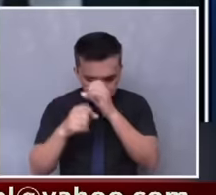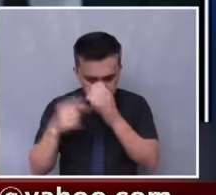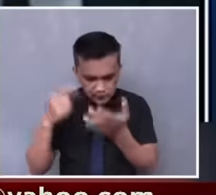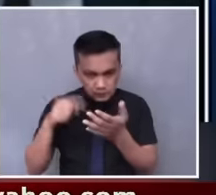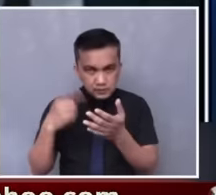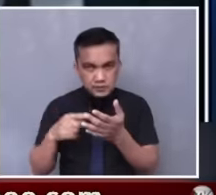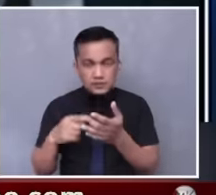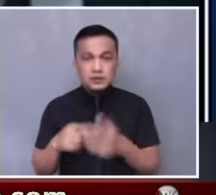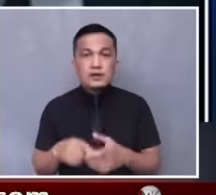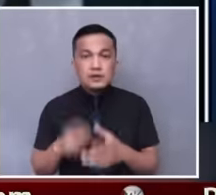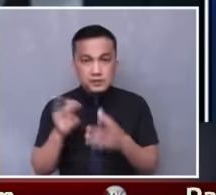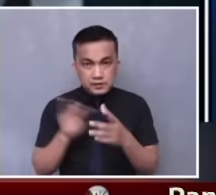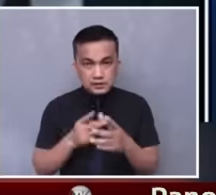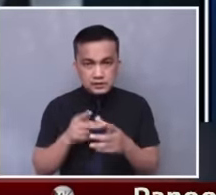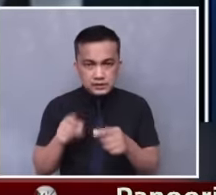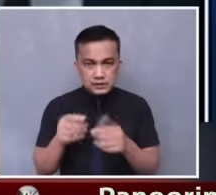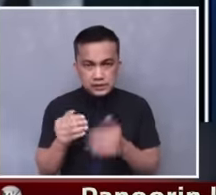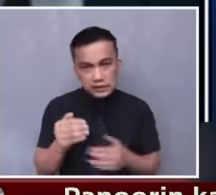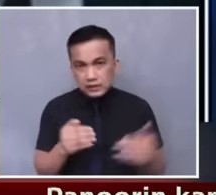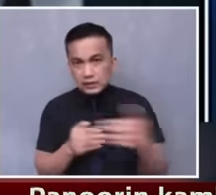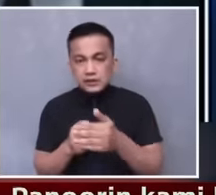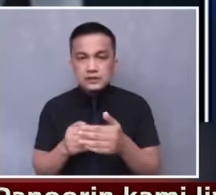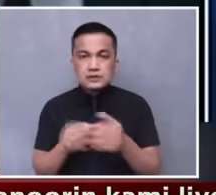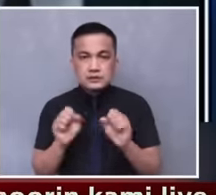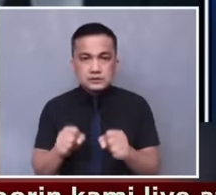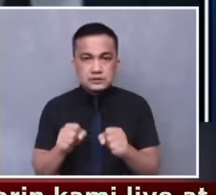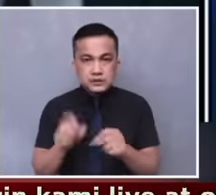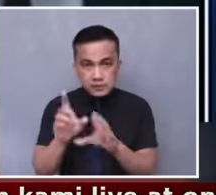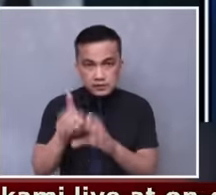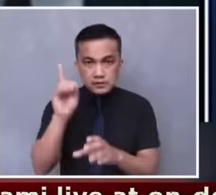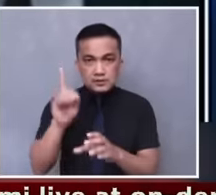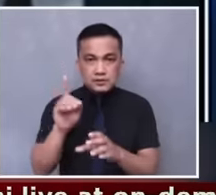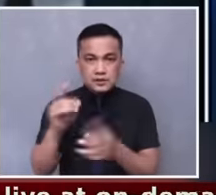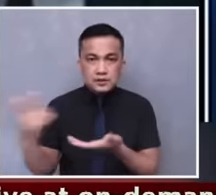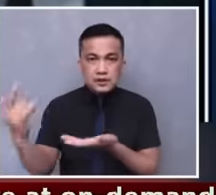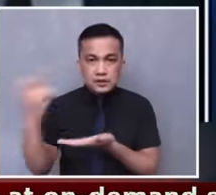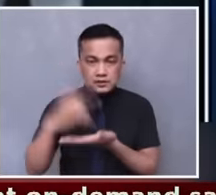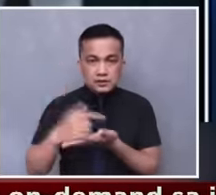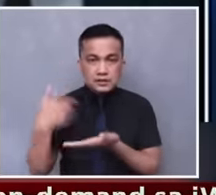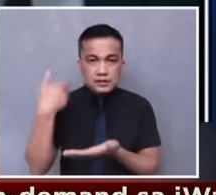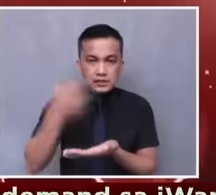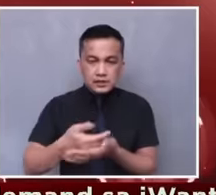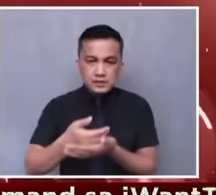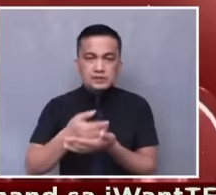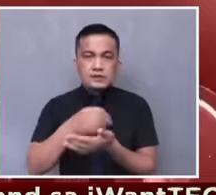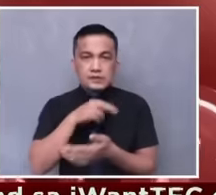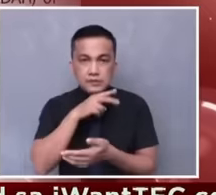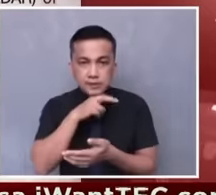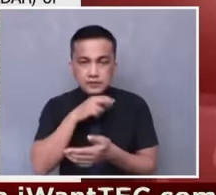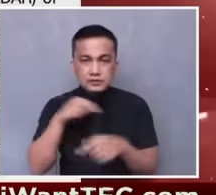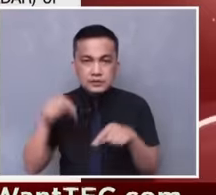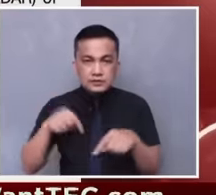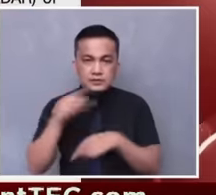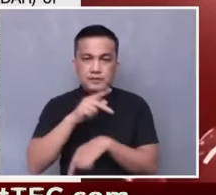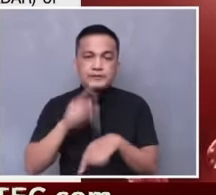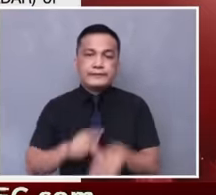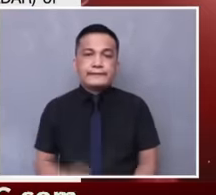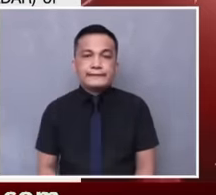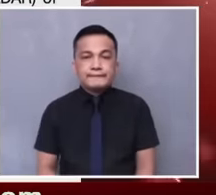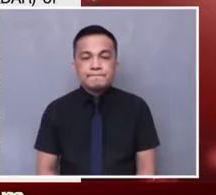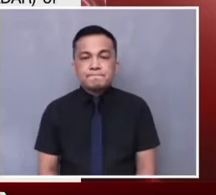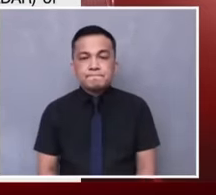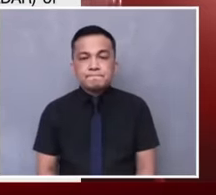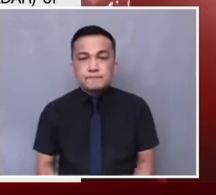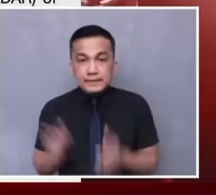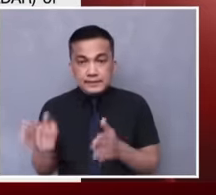we get a head start on being able to detect the arrival of the virus variant in the country. Samantala, sa